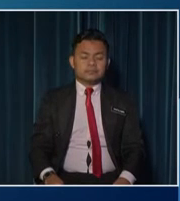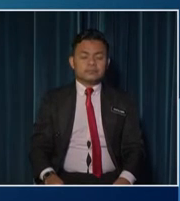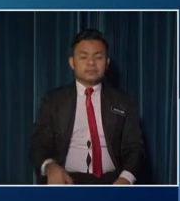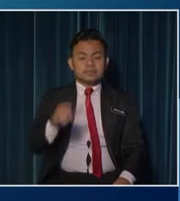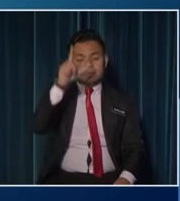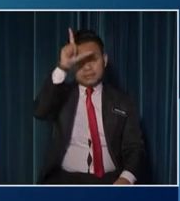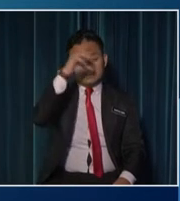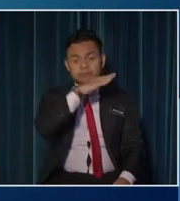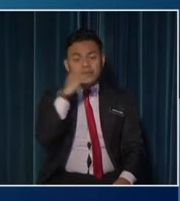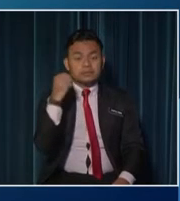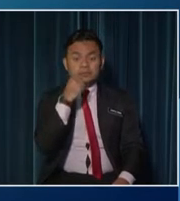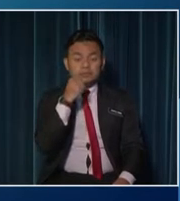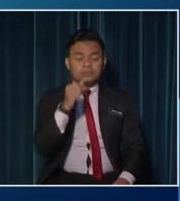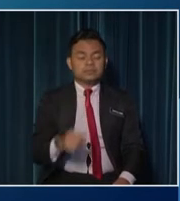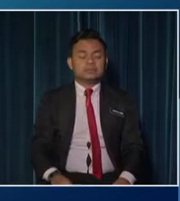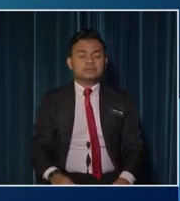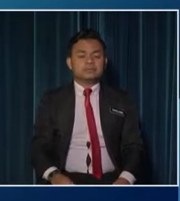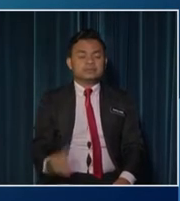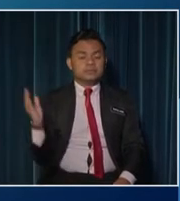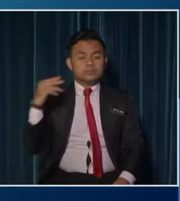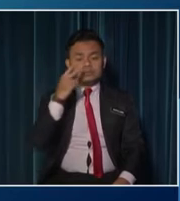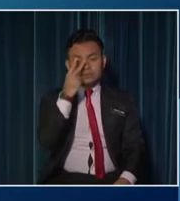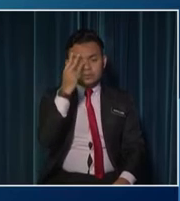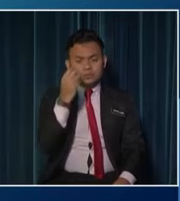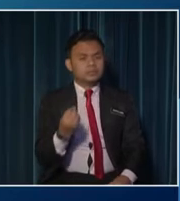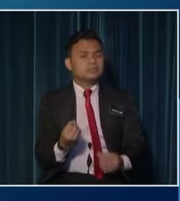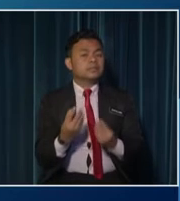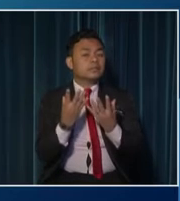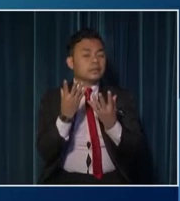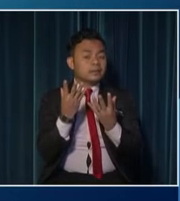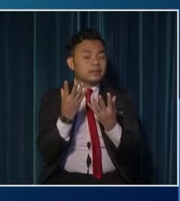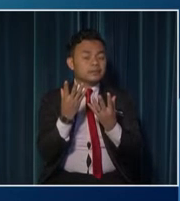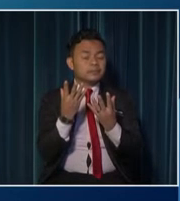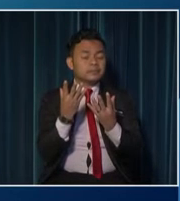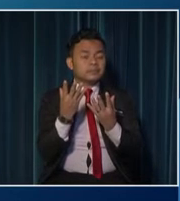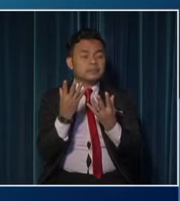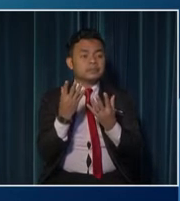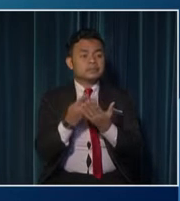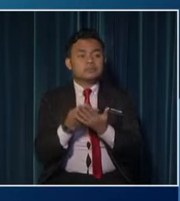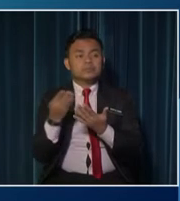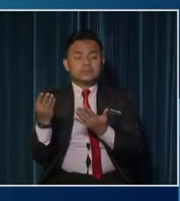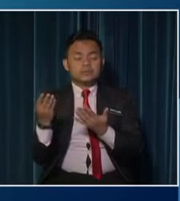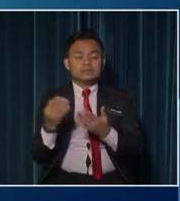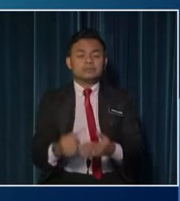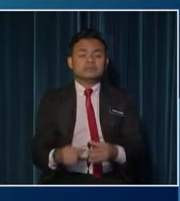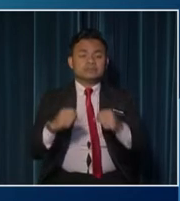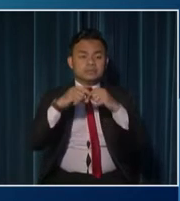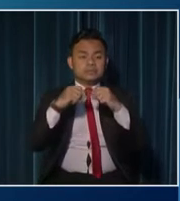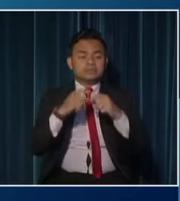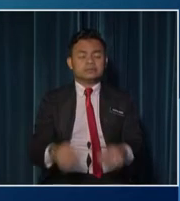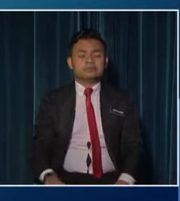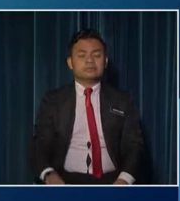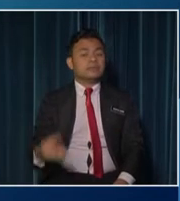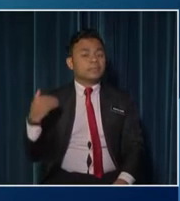Boys and girls, let's see how many electrical components there are. There are